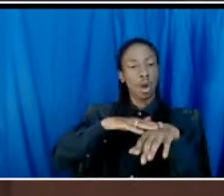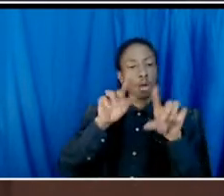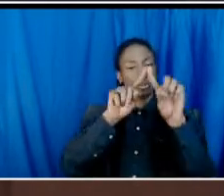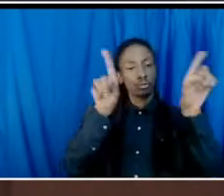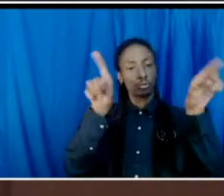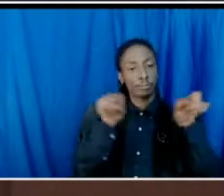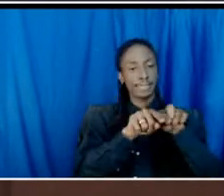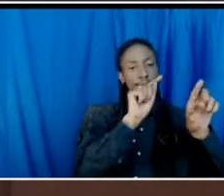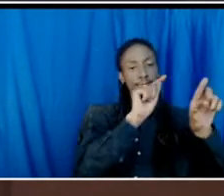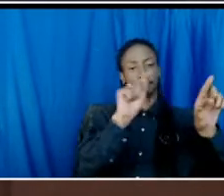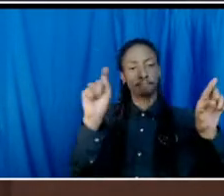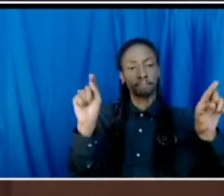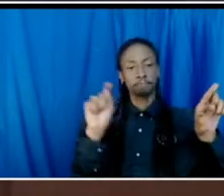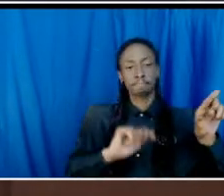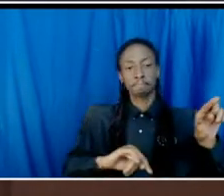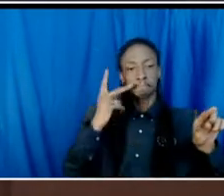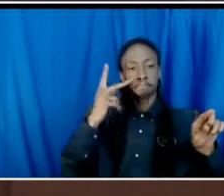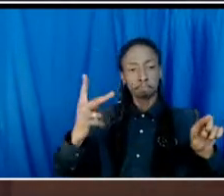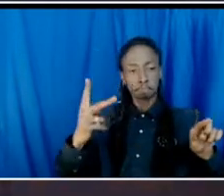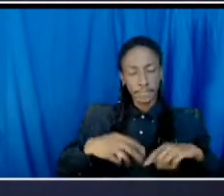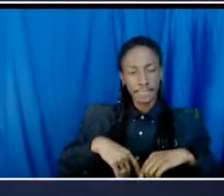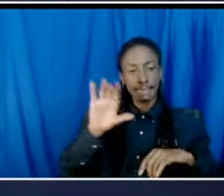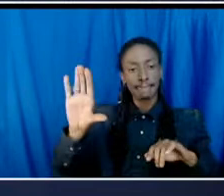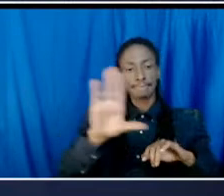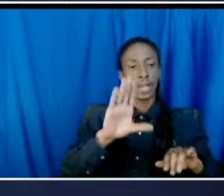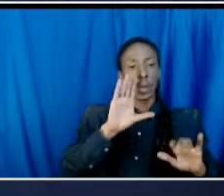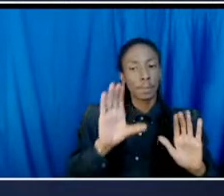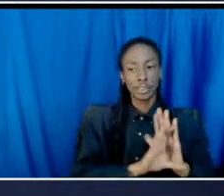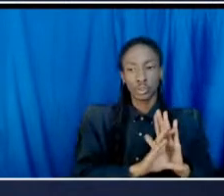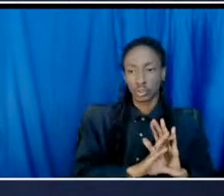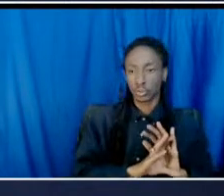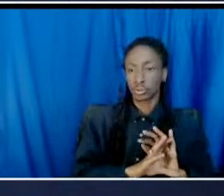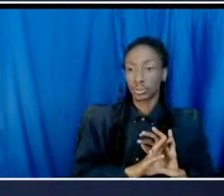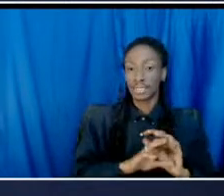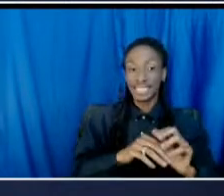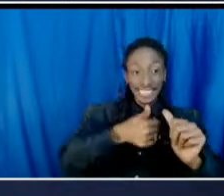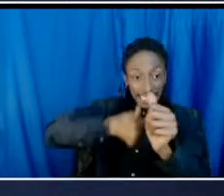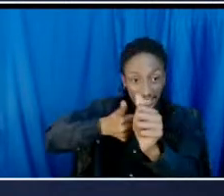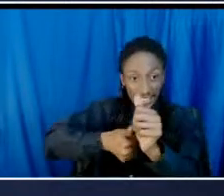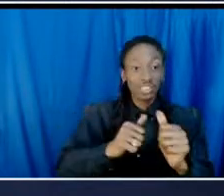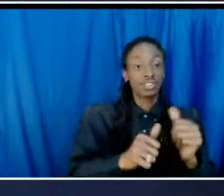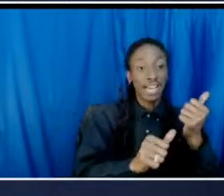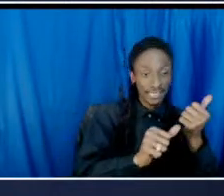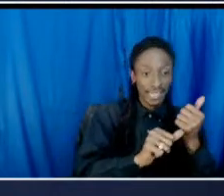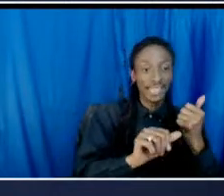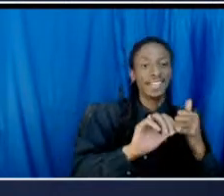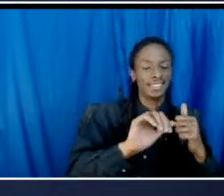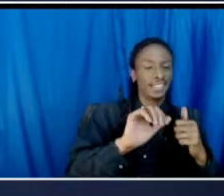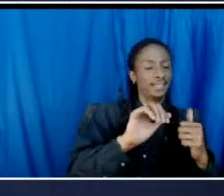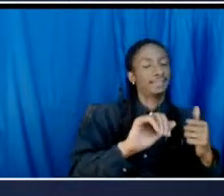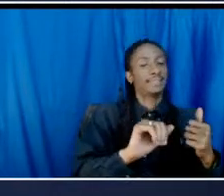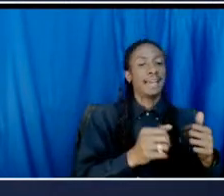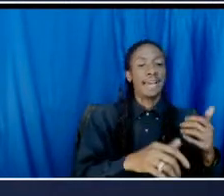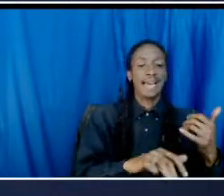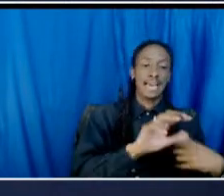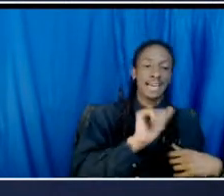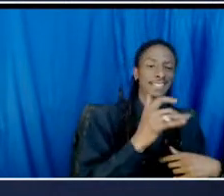pull that up, have their pictures. Did every assistant attorney general you spoke to, as you said, agree to resign?